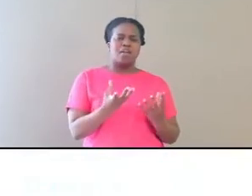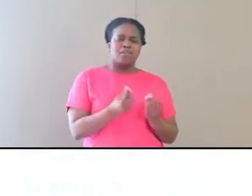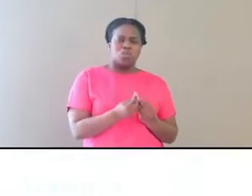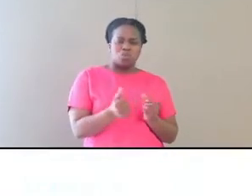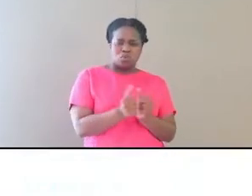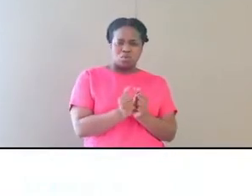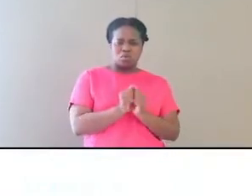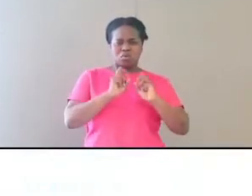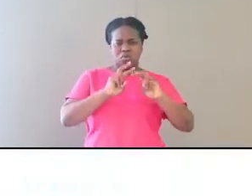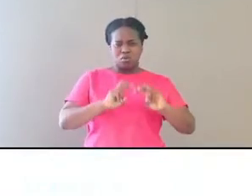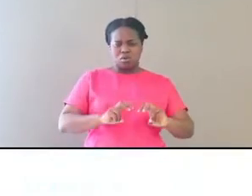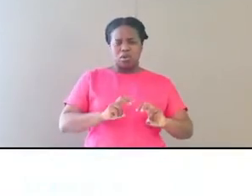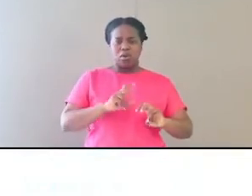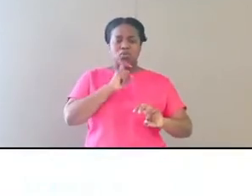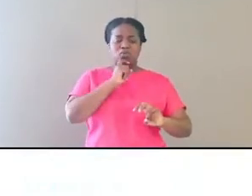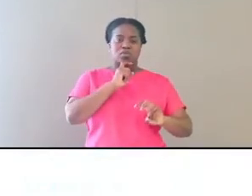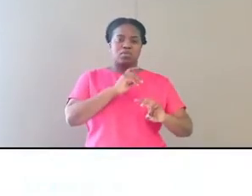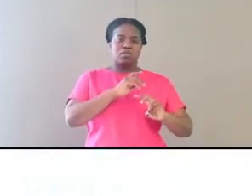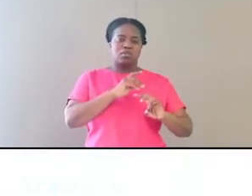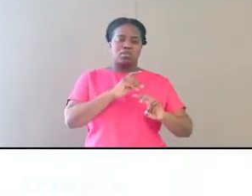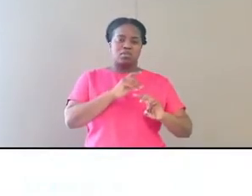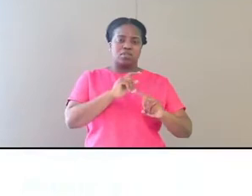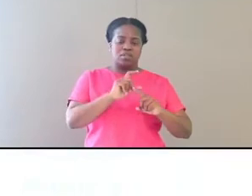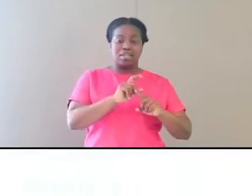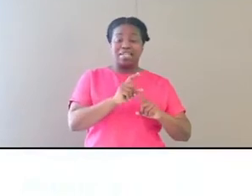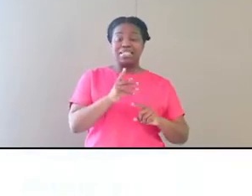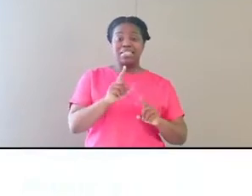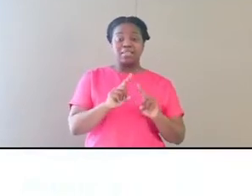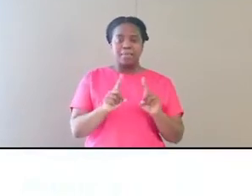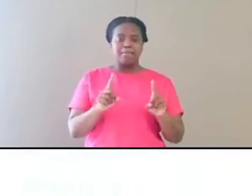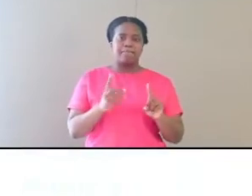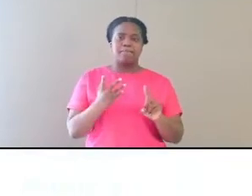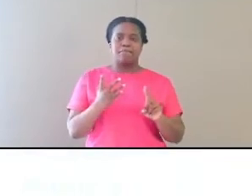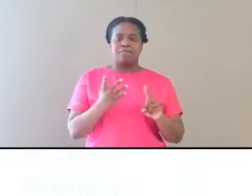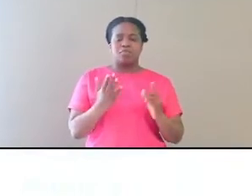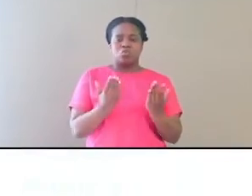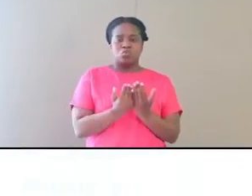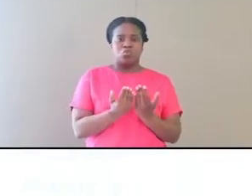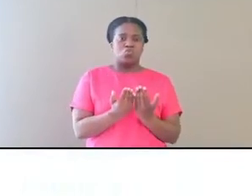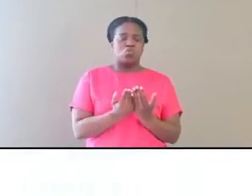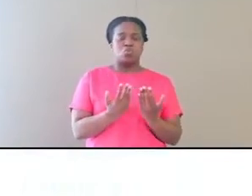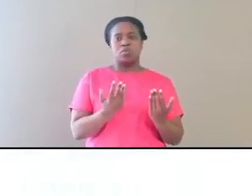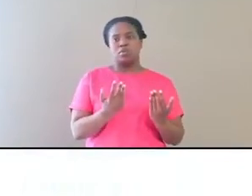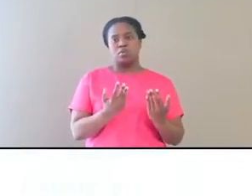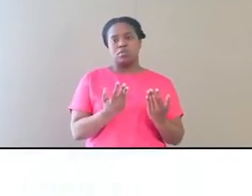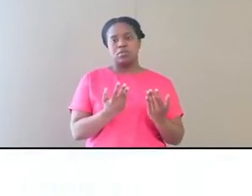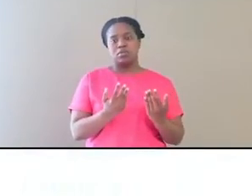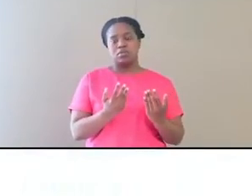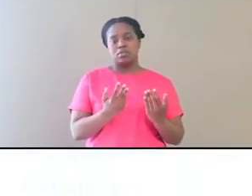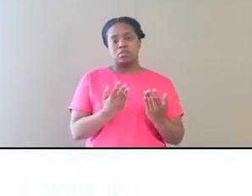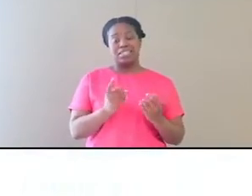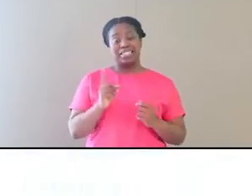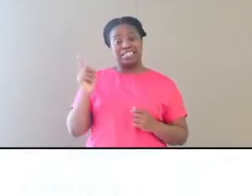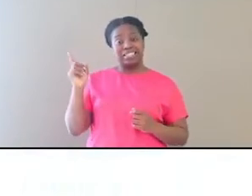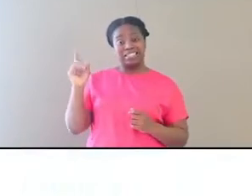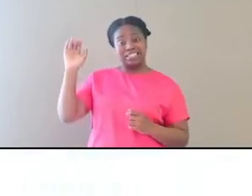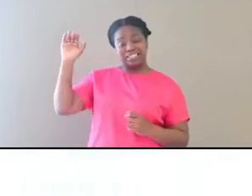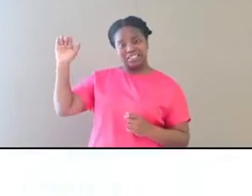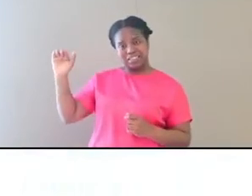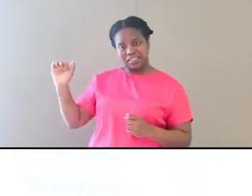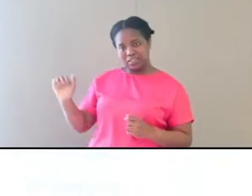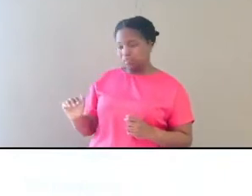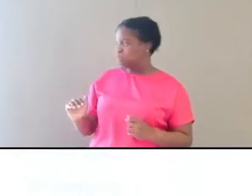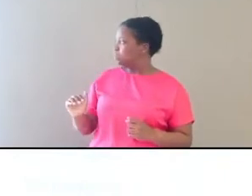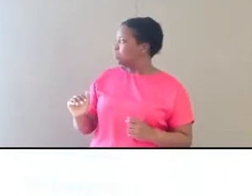evidence too. And then, even beyond children, there are impacts for households and for caregivers. And this is what also are called multiplier effects.